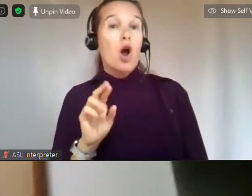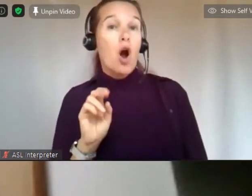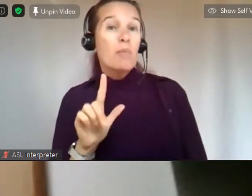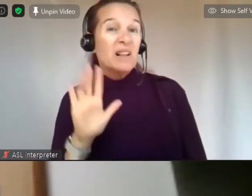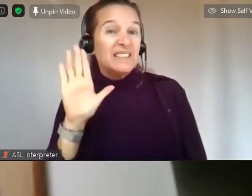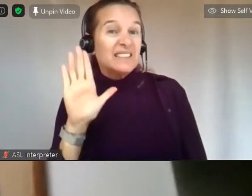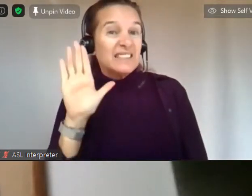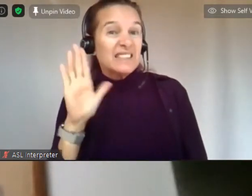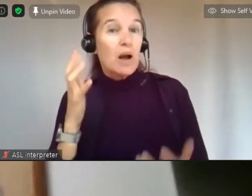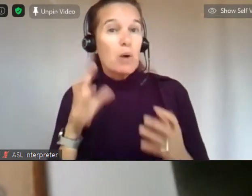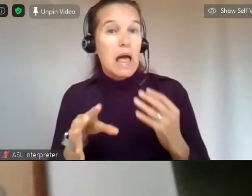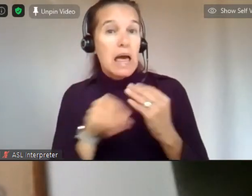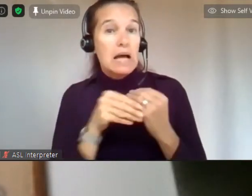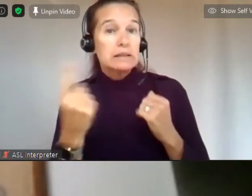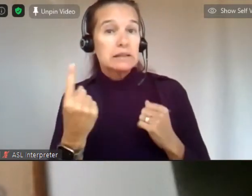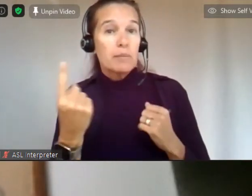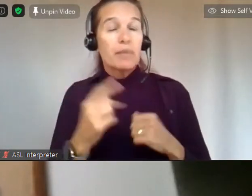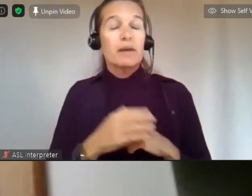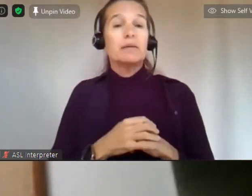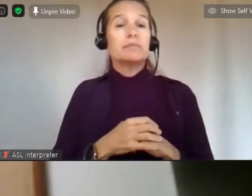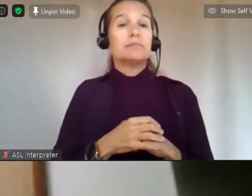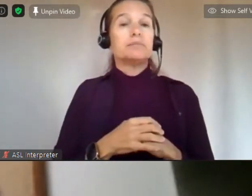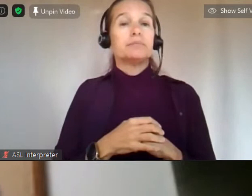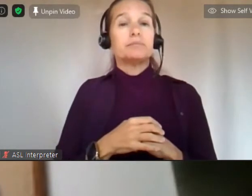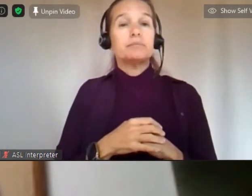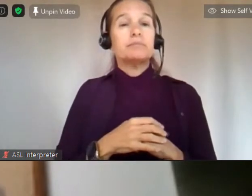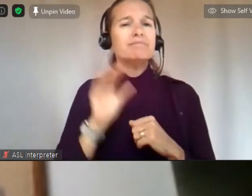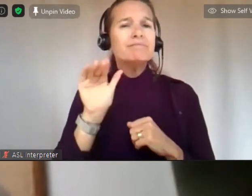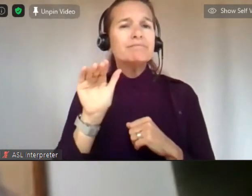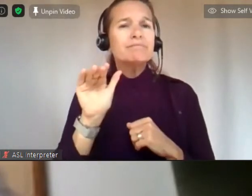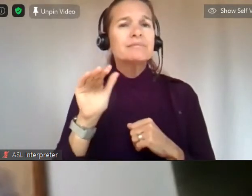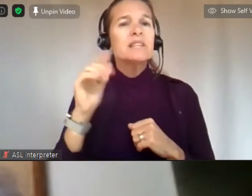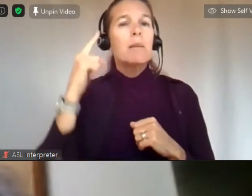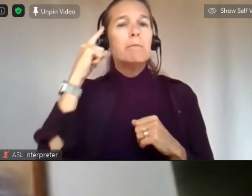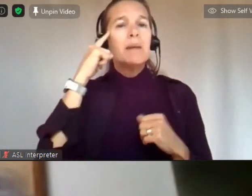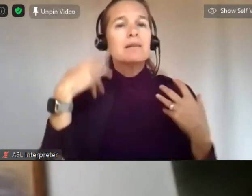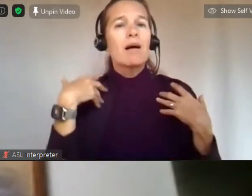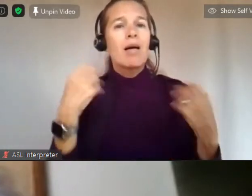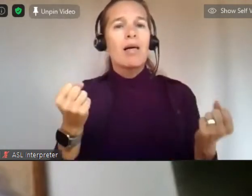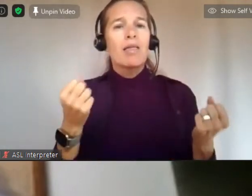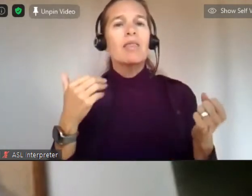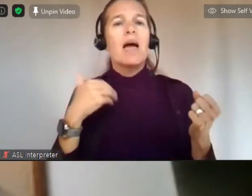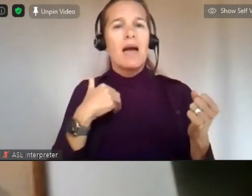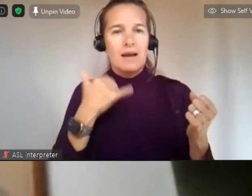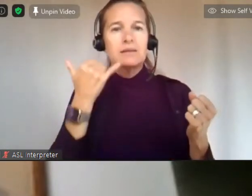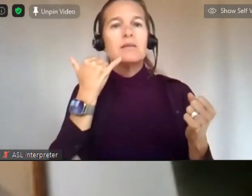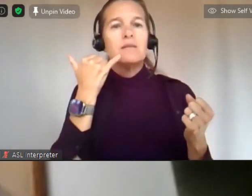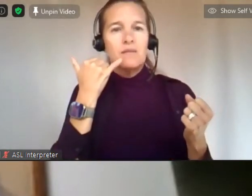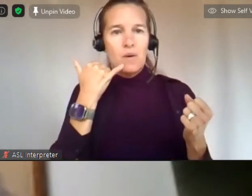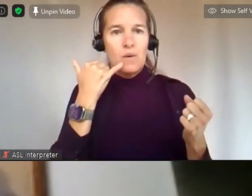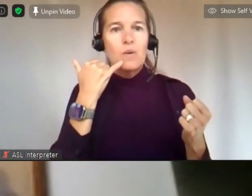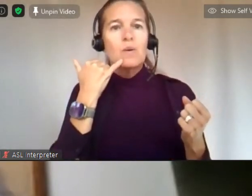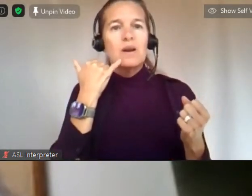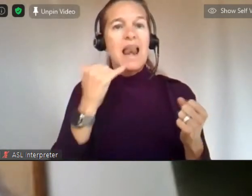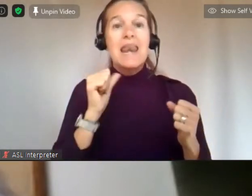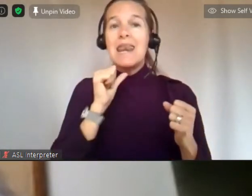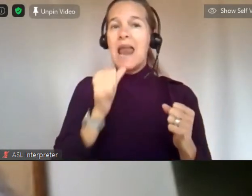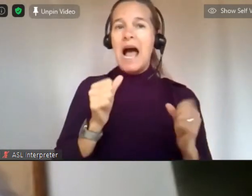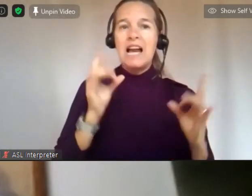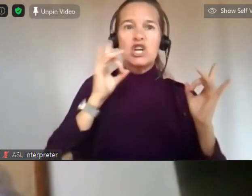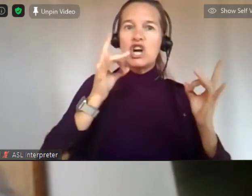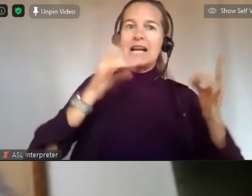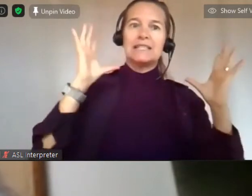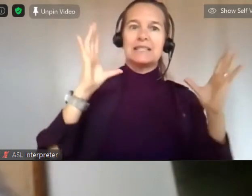like to remind the public that mental health does have a warm line, which is a non-crisis